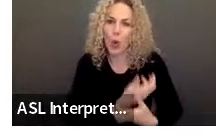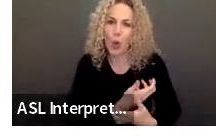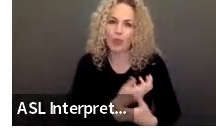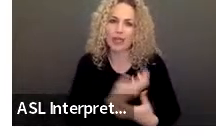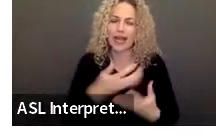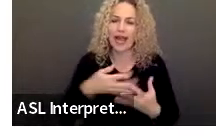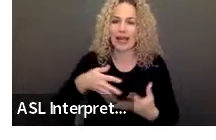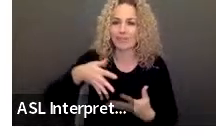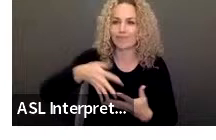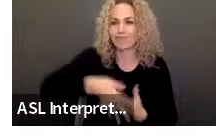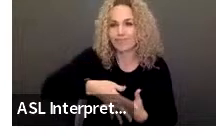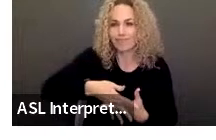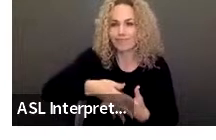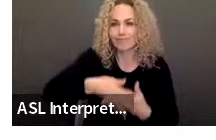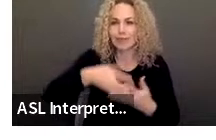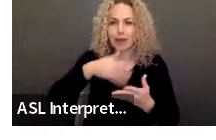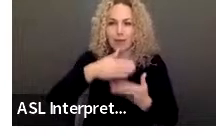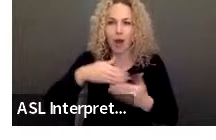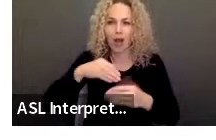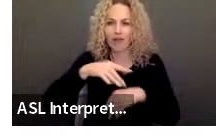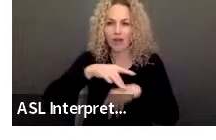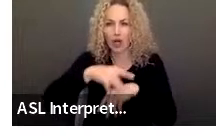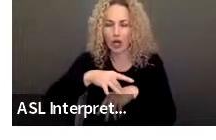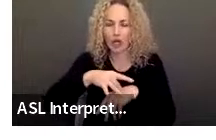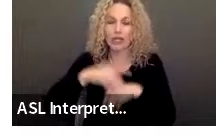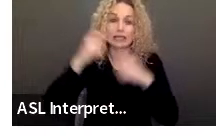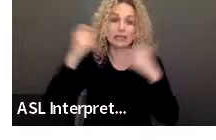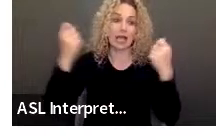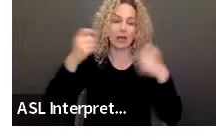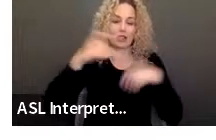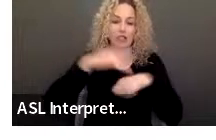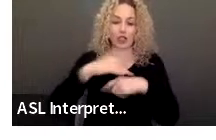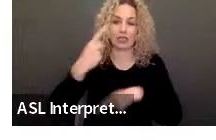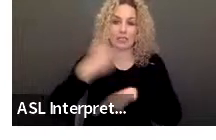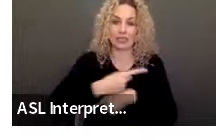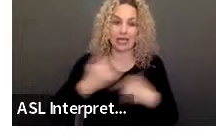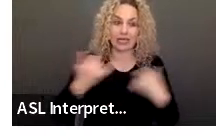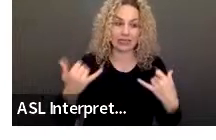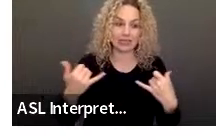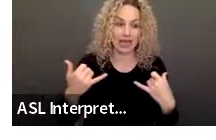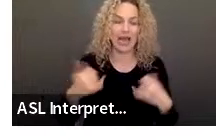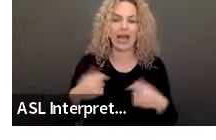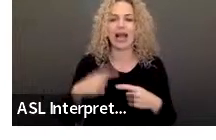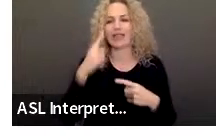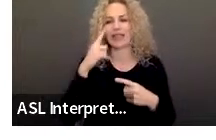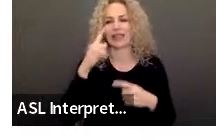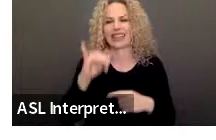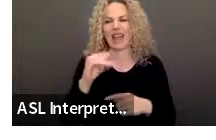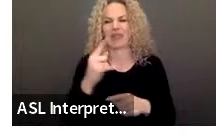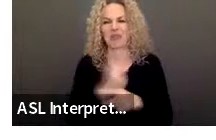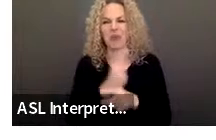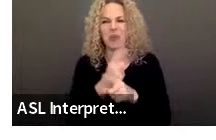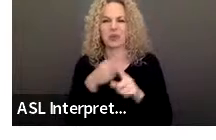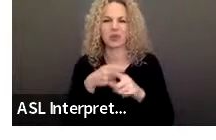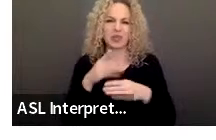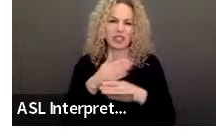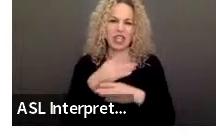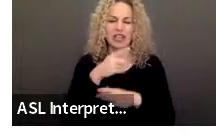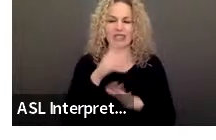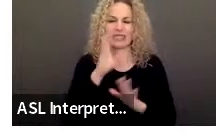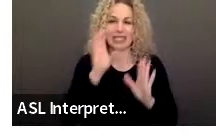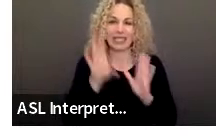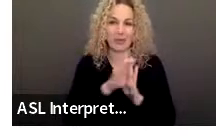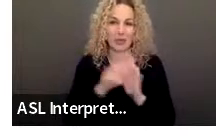earth. And so on this celebration of Earth Day today, I think it was appropriate to share this image with